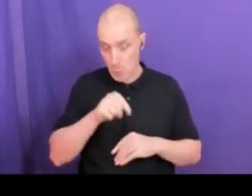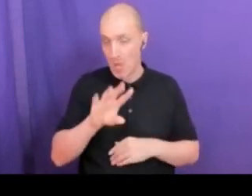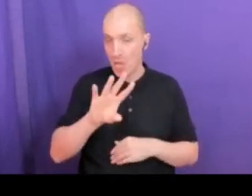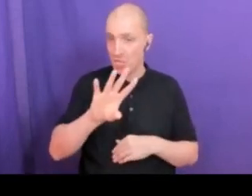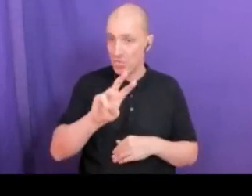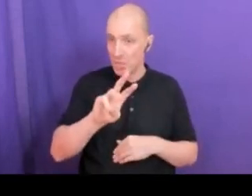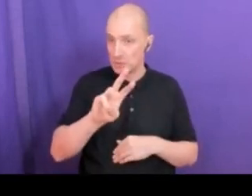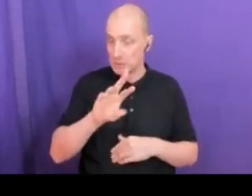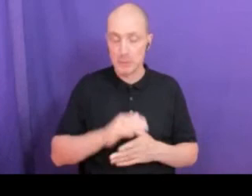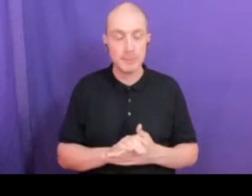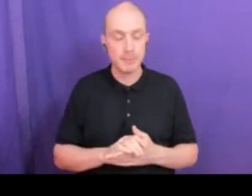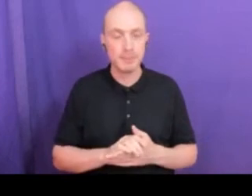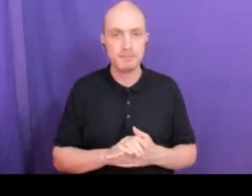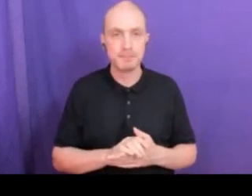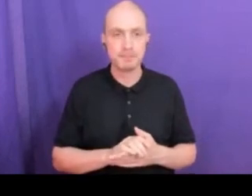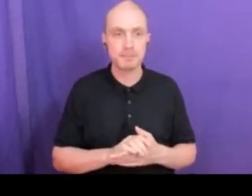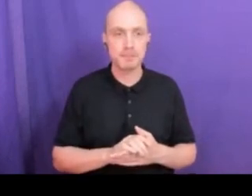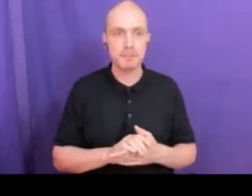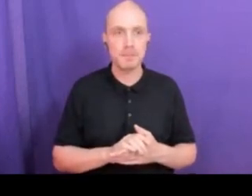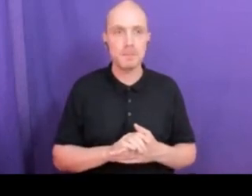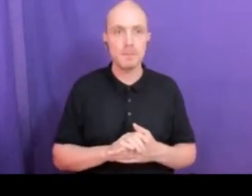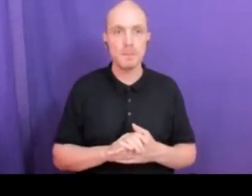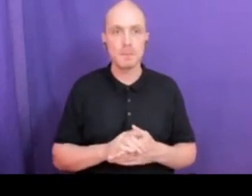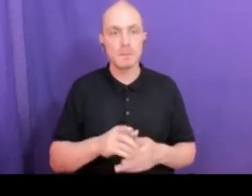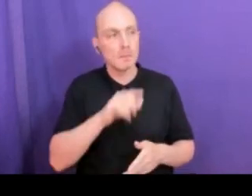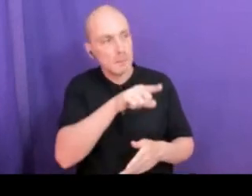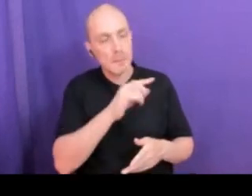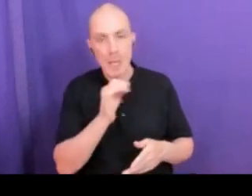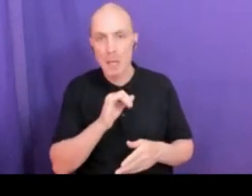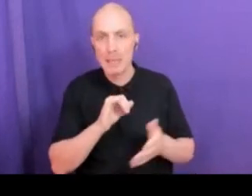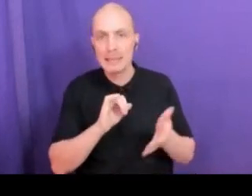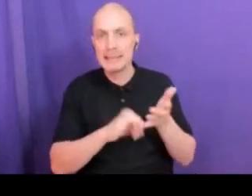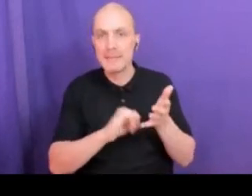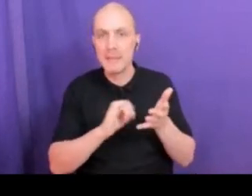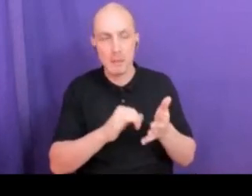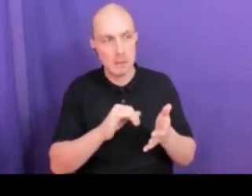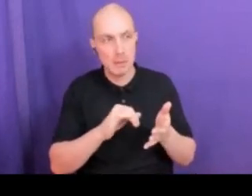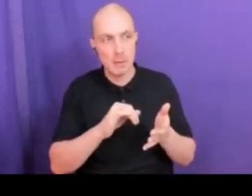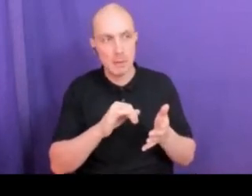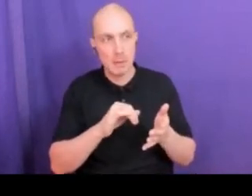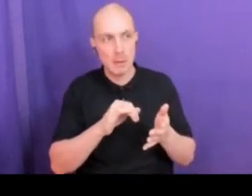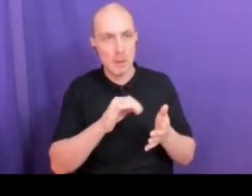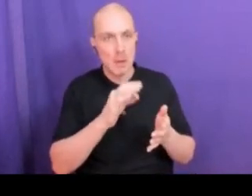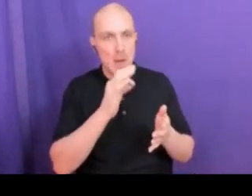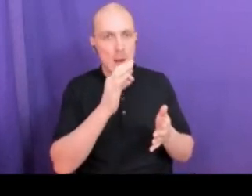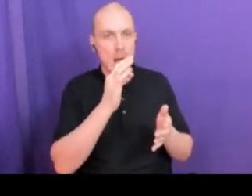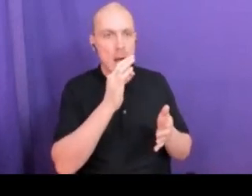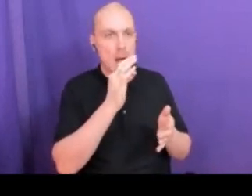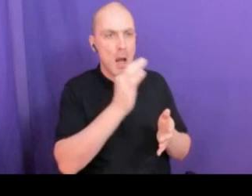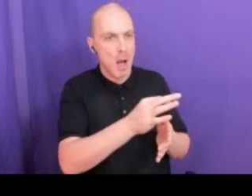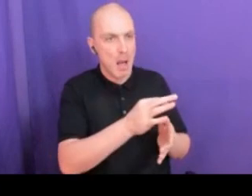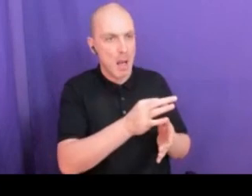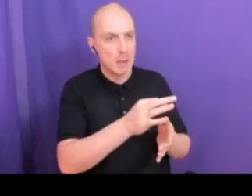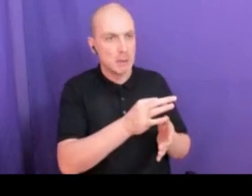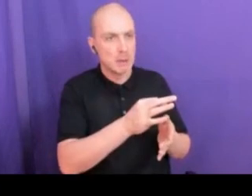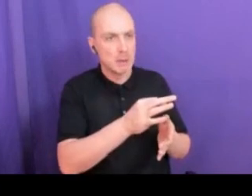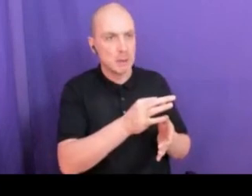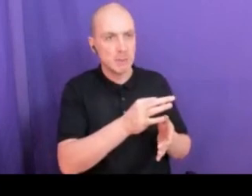And Stephanie, I just to change tack slightly, I wanted to pick up on something you mentioned in your talk around sport and exercise, which was